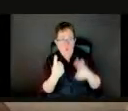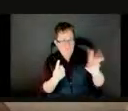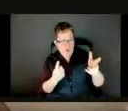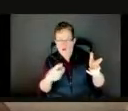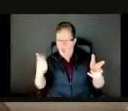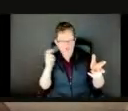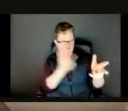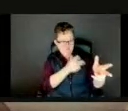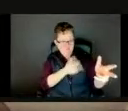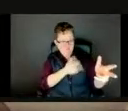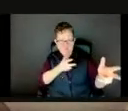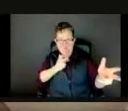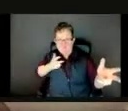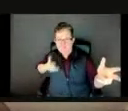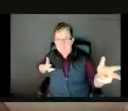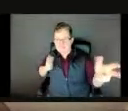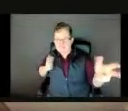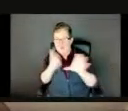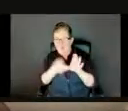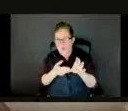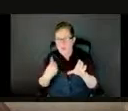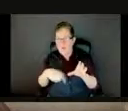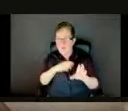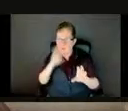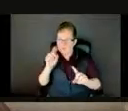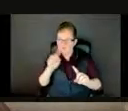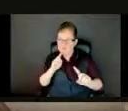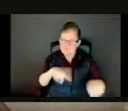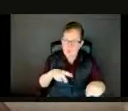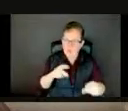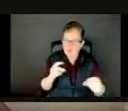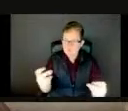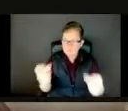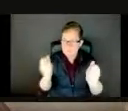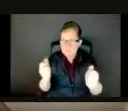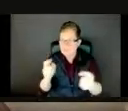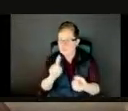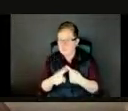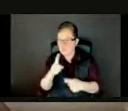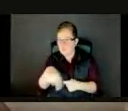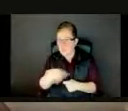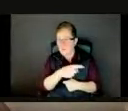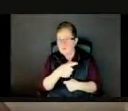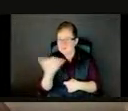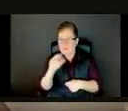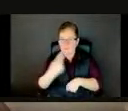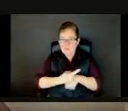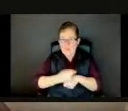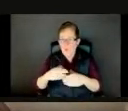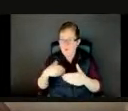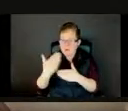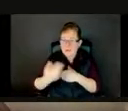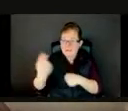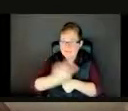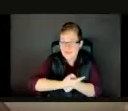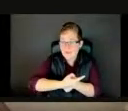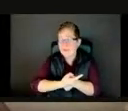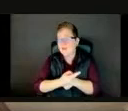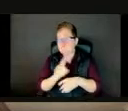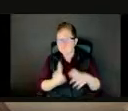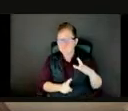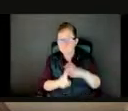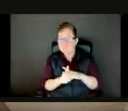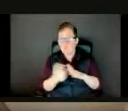join. We respond to those pretty much immediately. If it's not the same day, it's the next day.